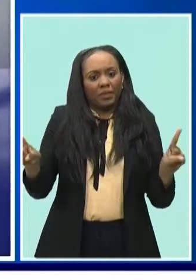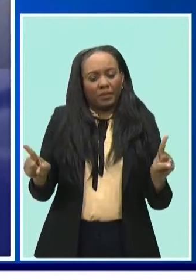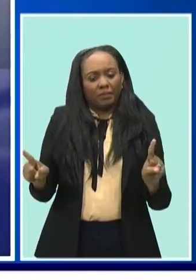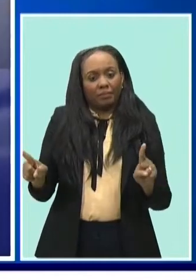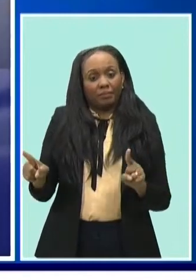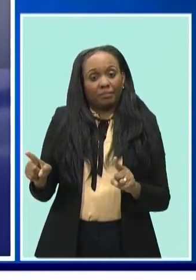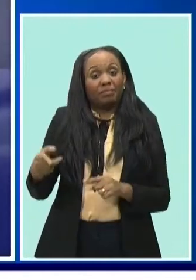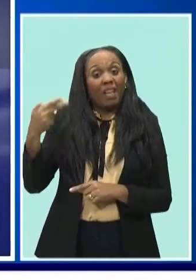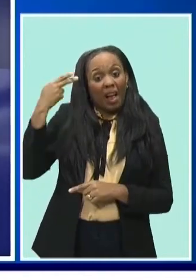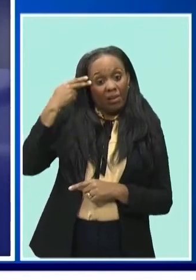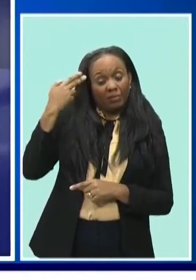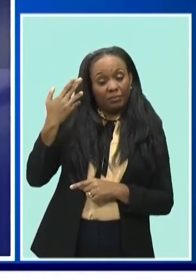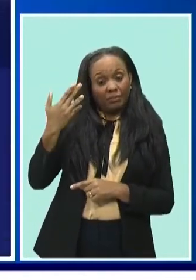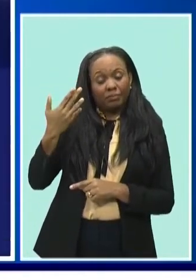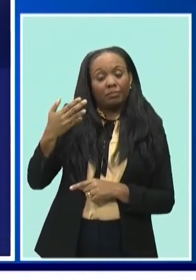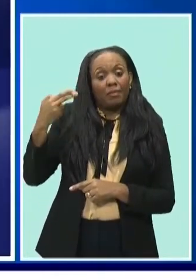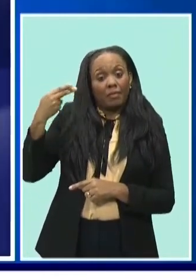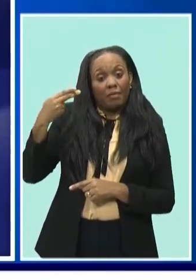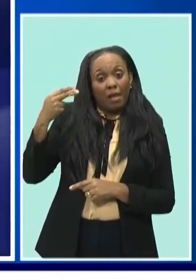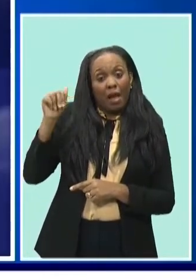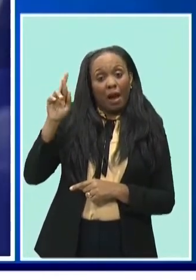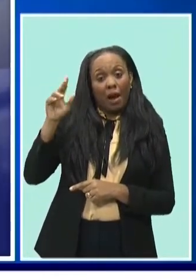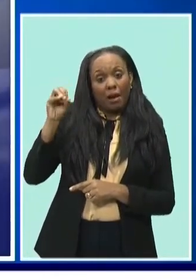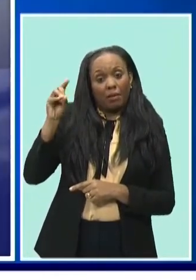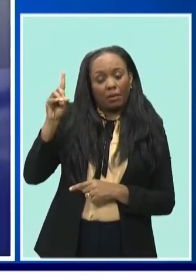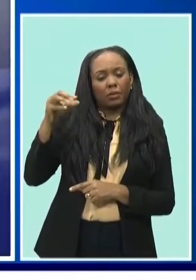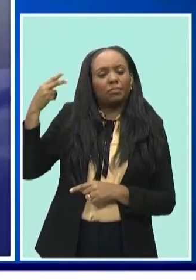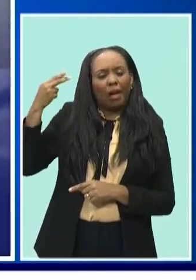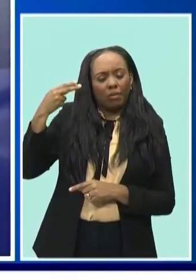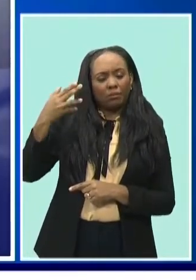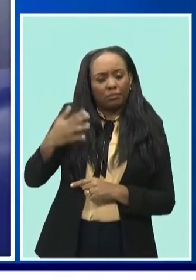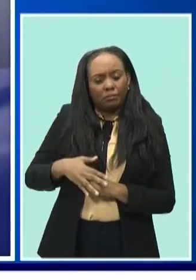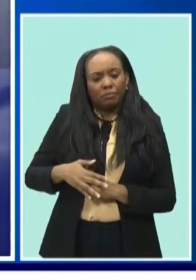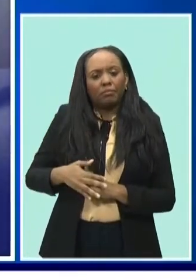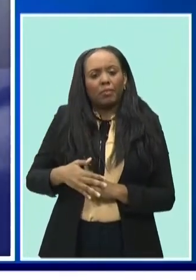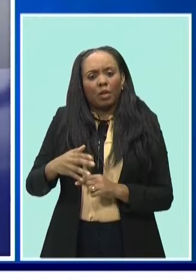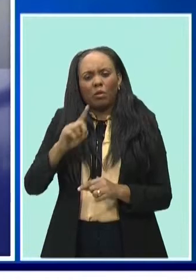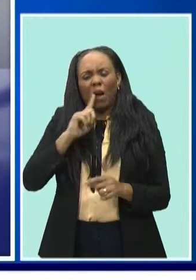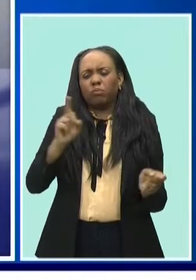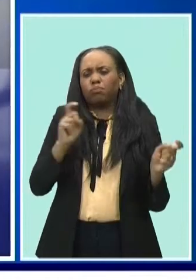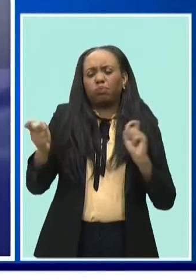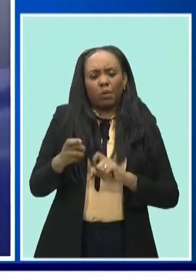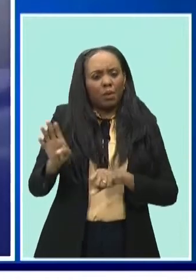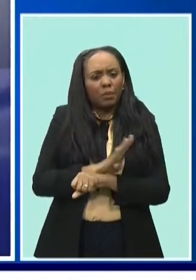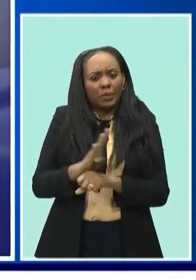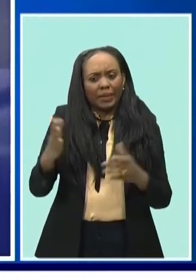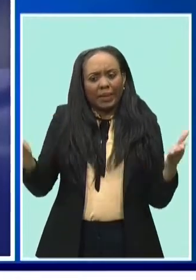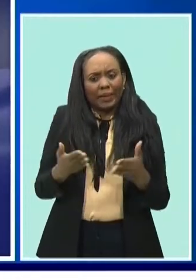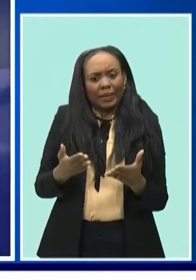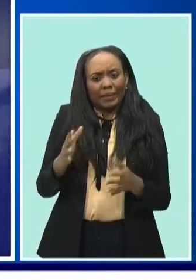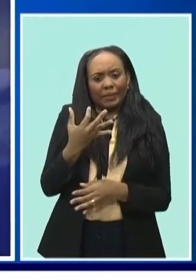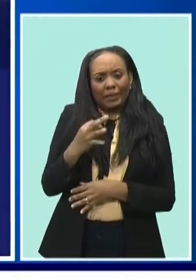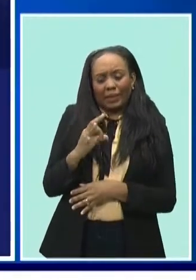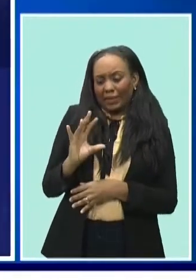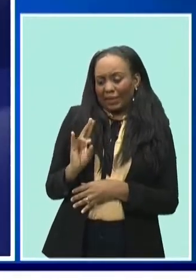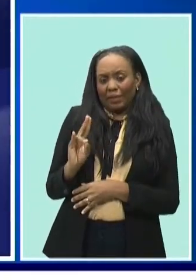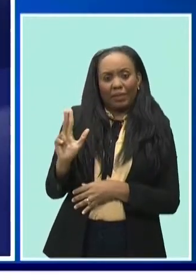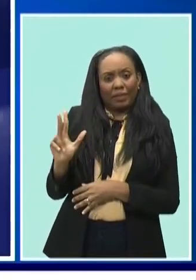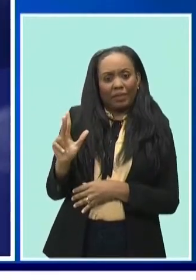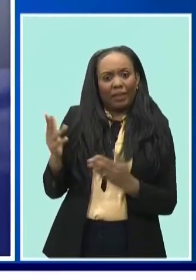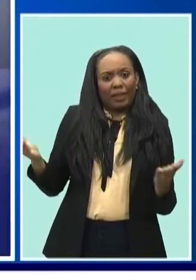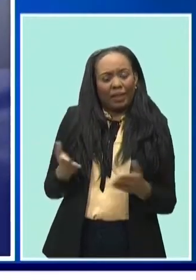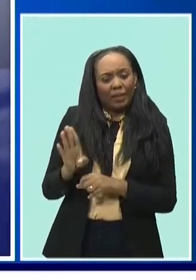a successful media entrepreneur who transformed the image and business of journalism in 1973 in Barbados,